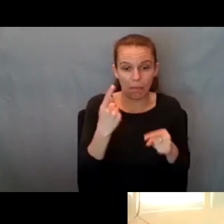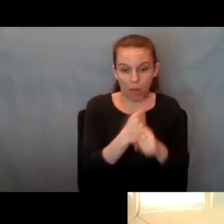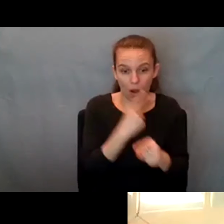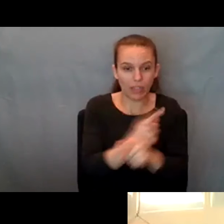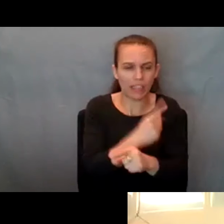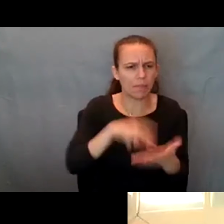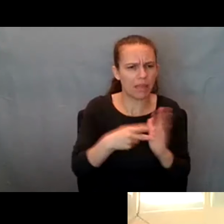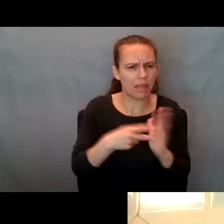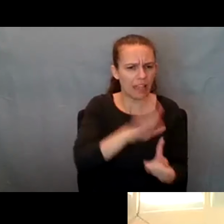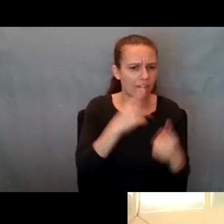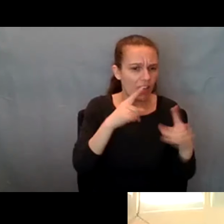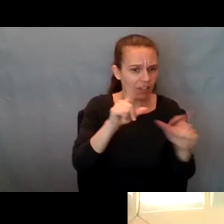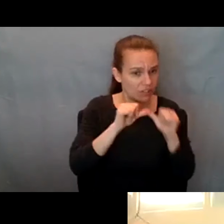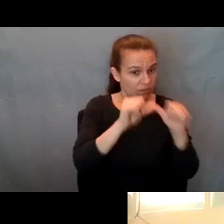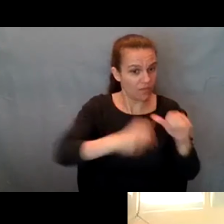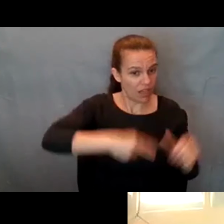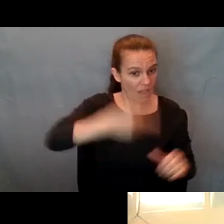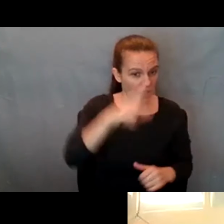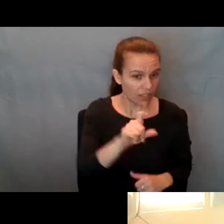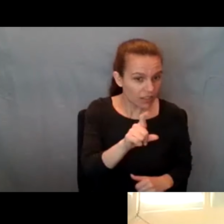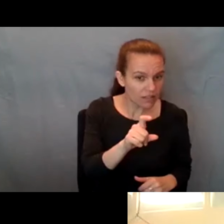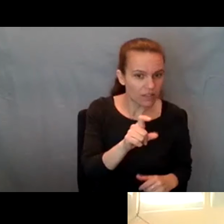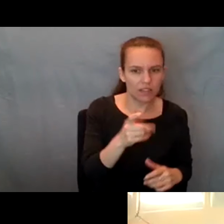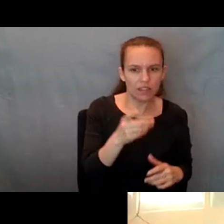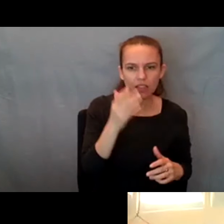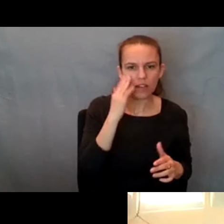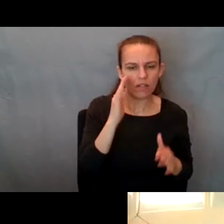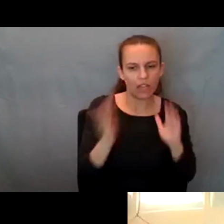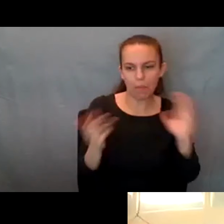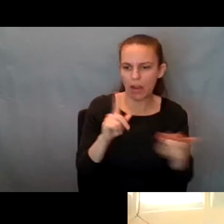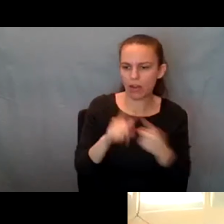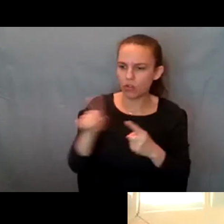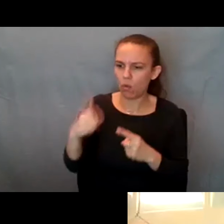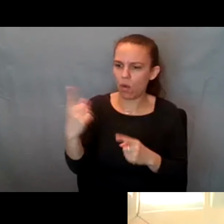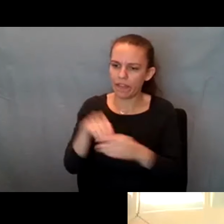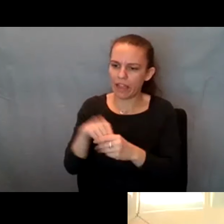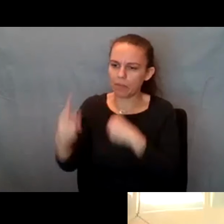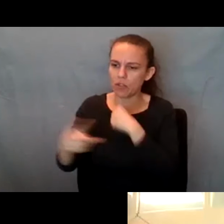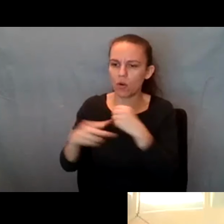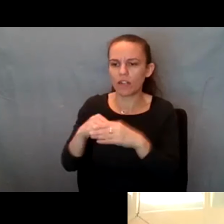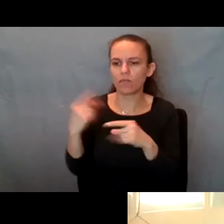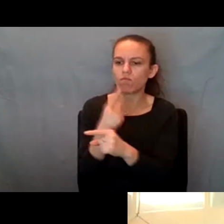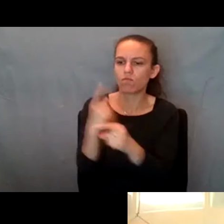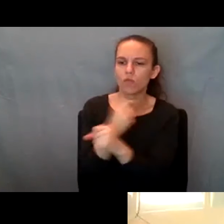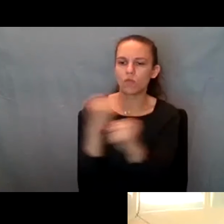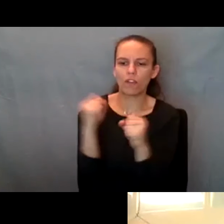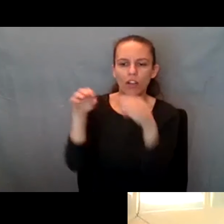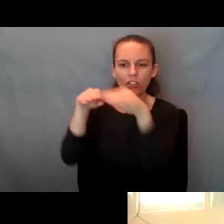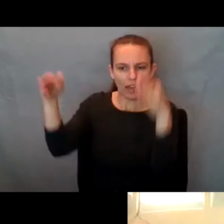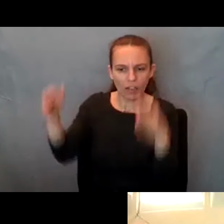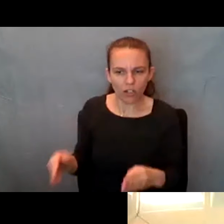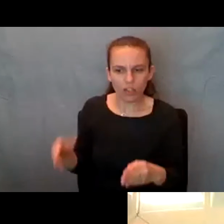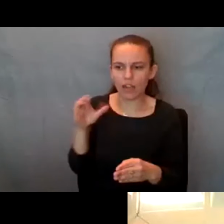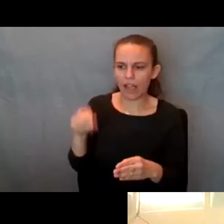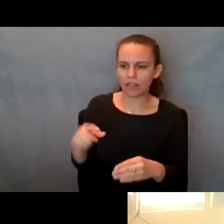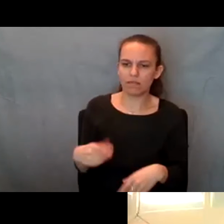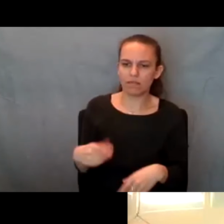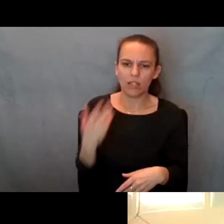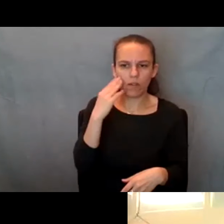whereas another one that can be stored in a refrigerator, and that needs a single dose, is effective with a single dose,